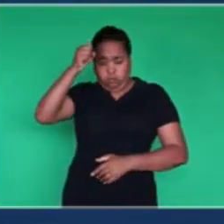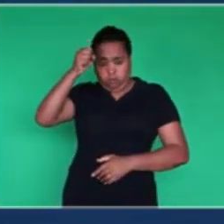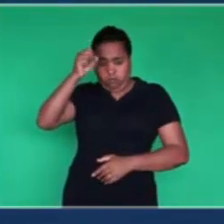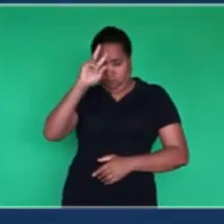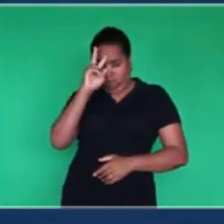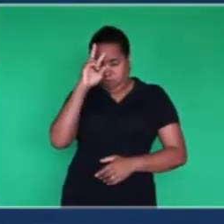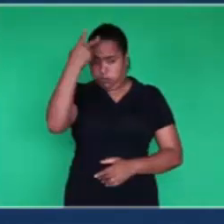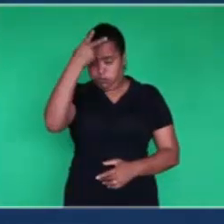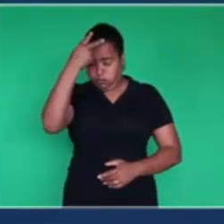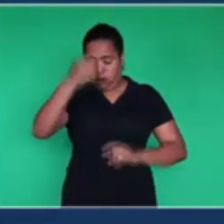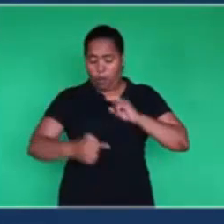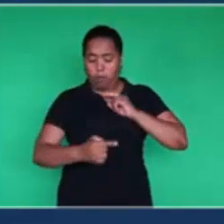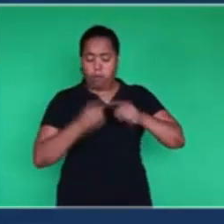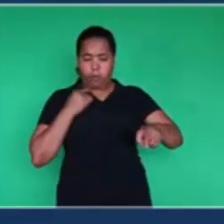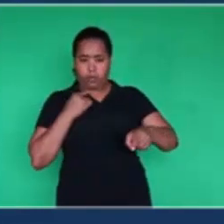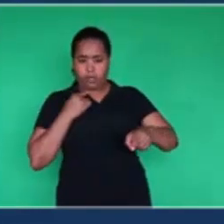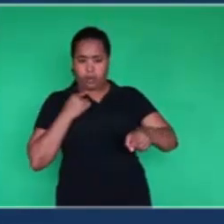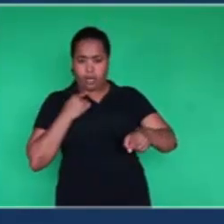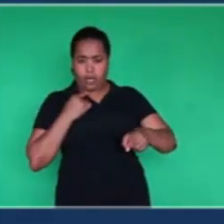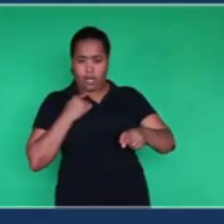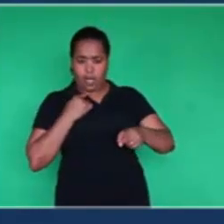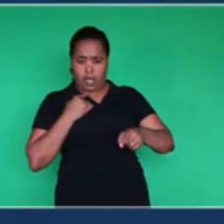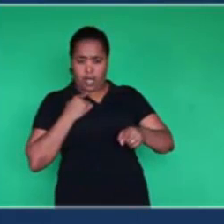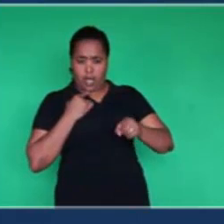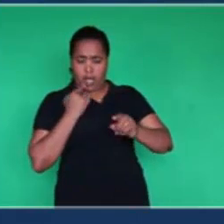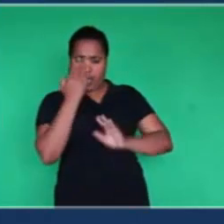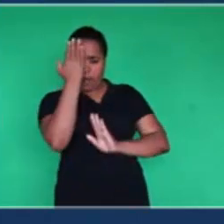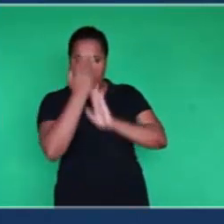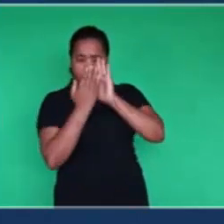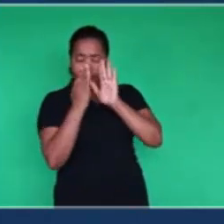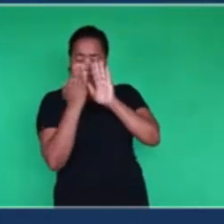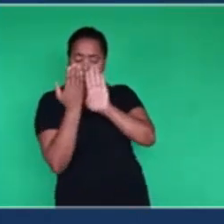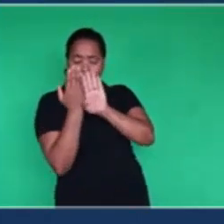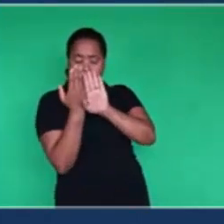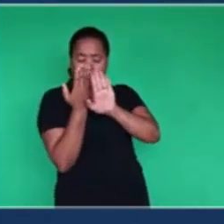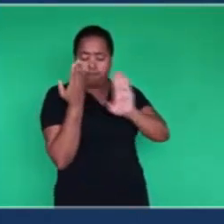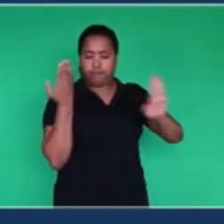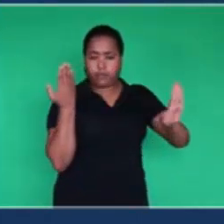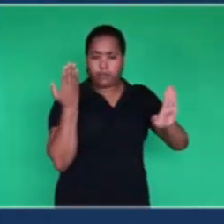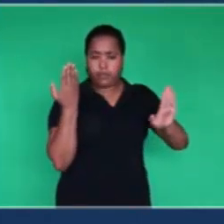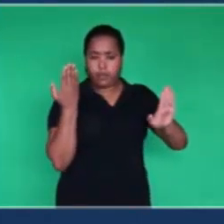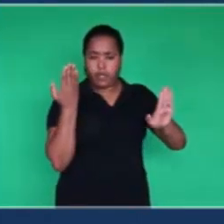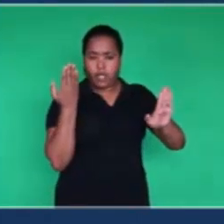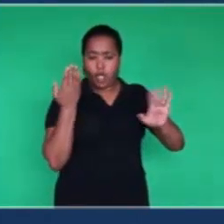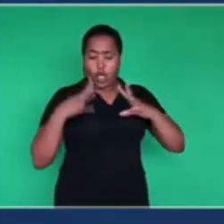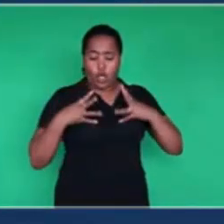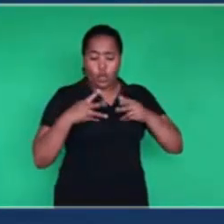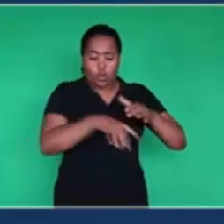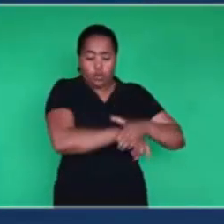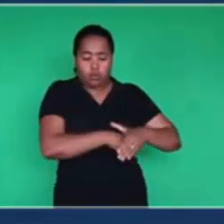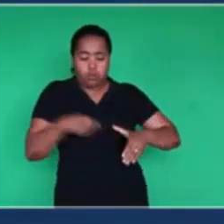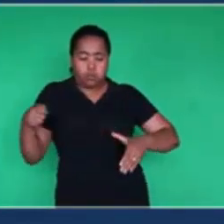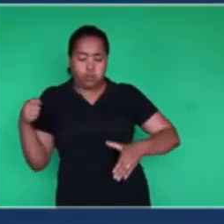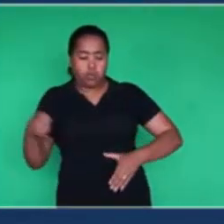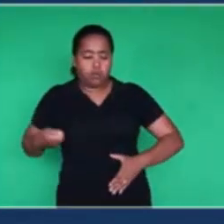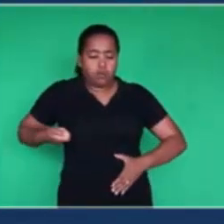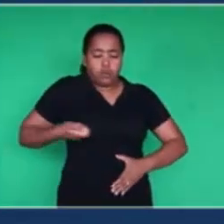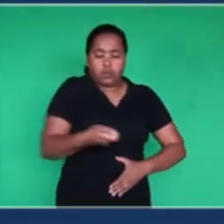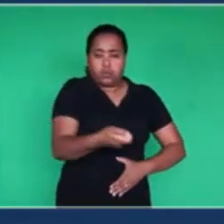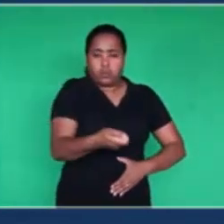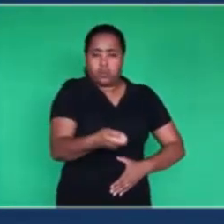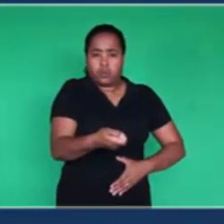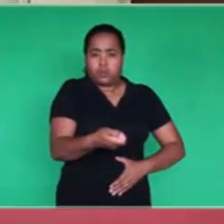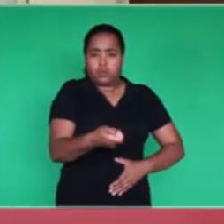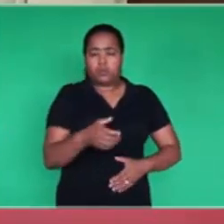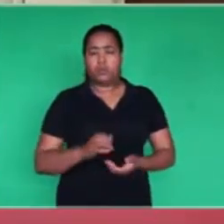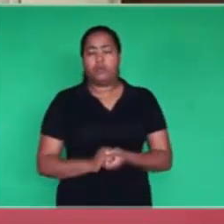face from them. I gave them into the hand of their enemies, and they fell by the sword." What